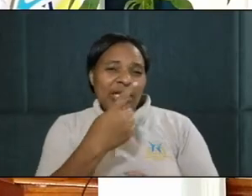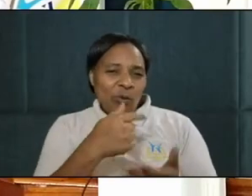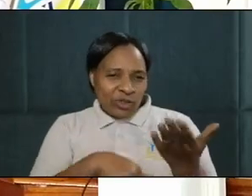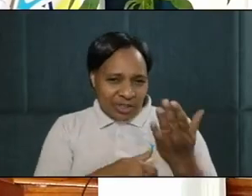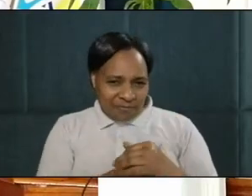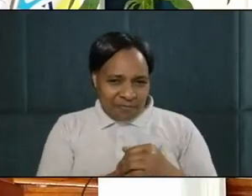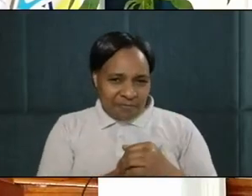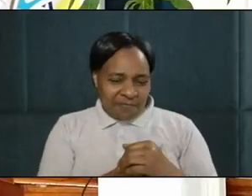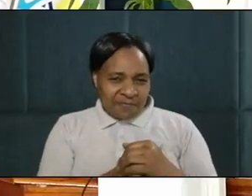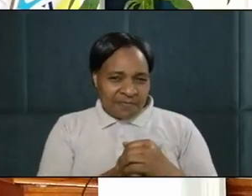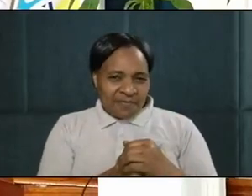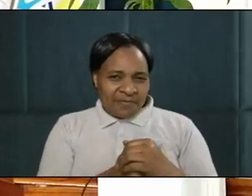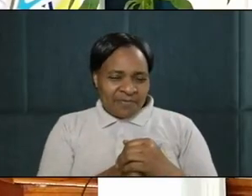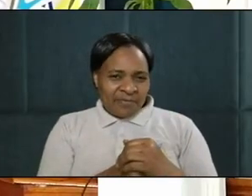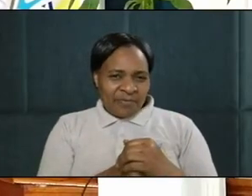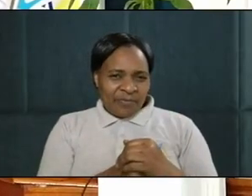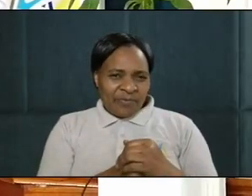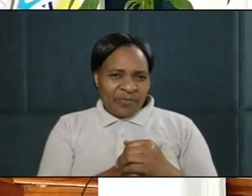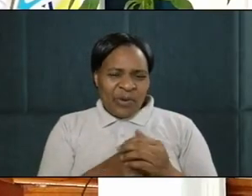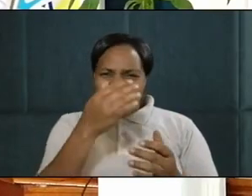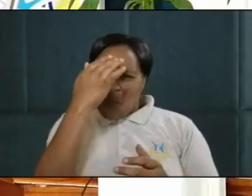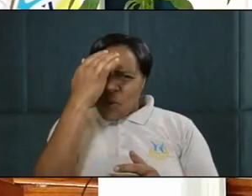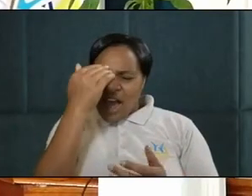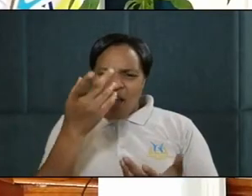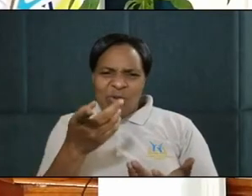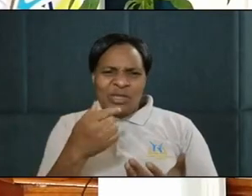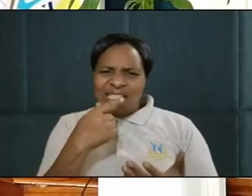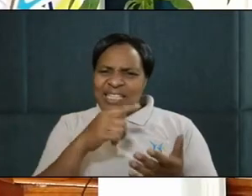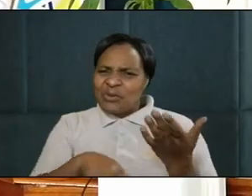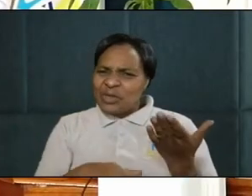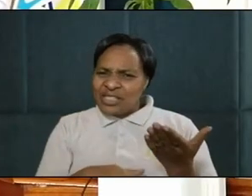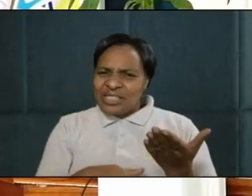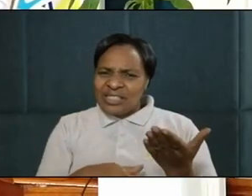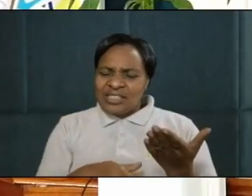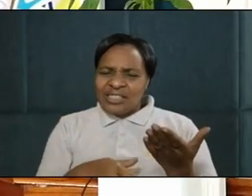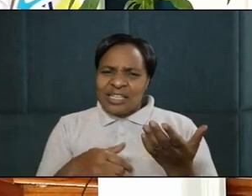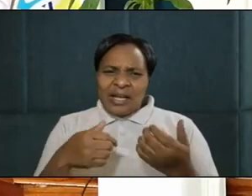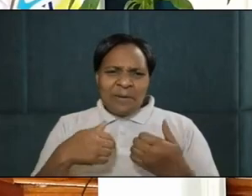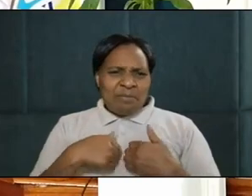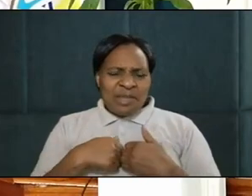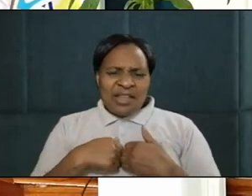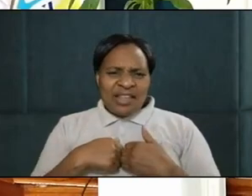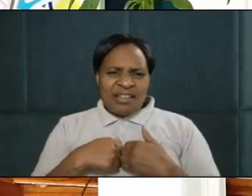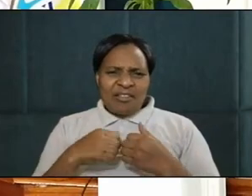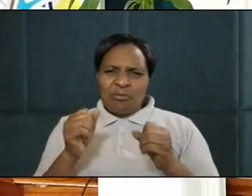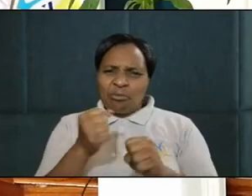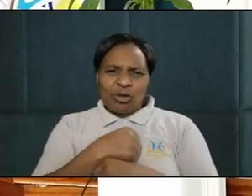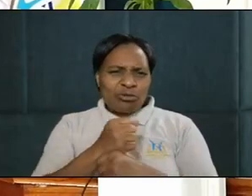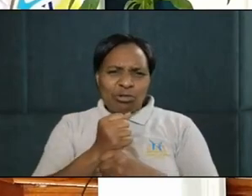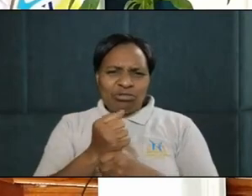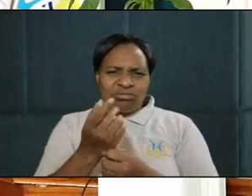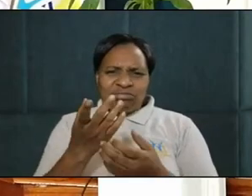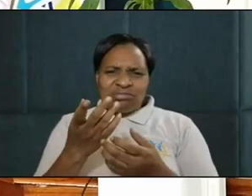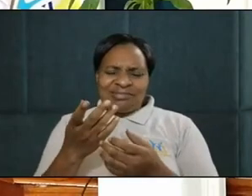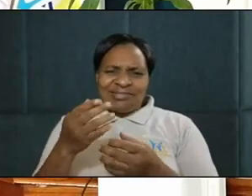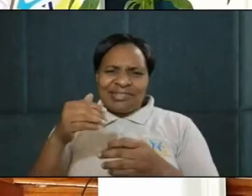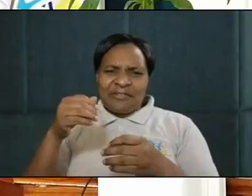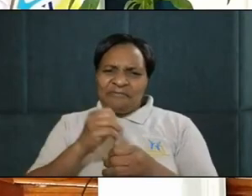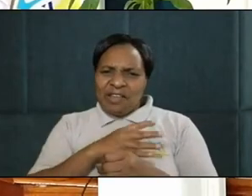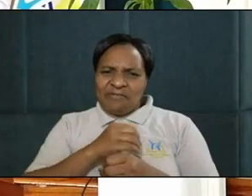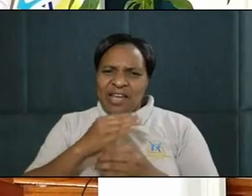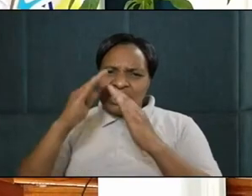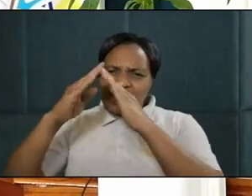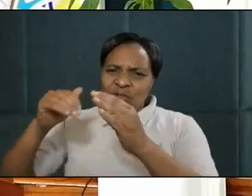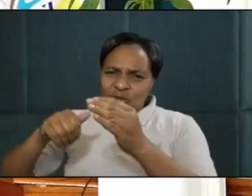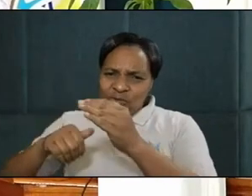response? He says, "Why are you crying like this? I'm not only ready to be bound by Jerusalem, but I'm also ready